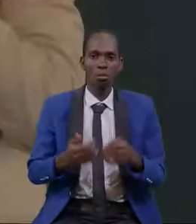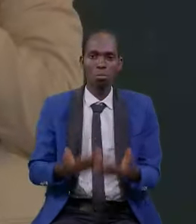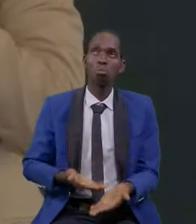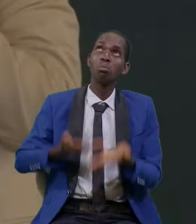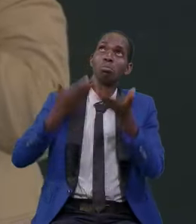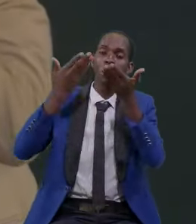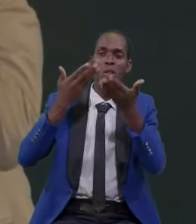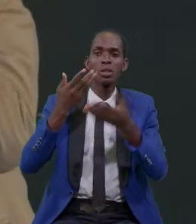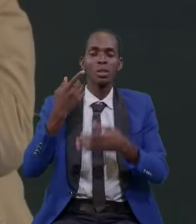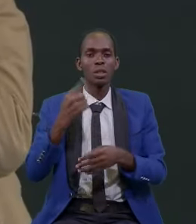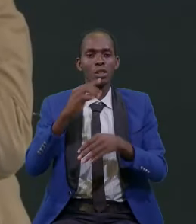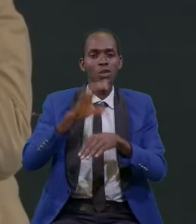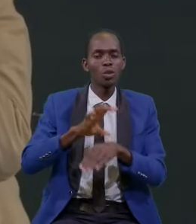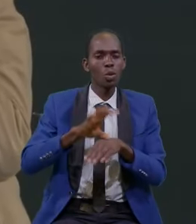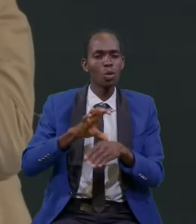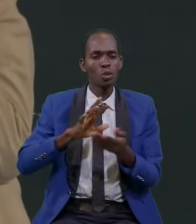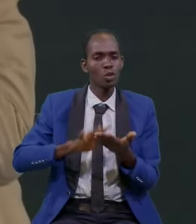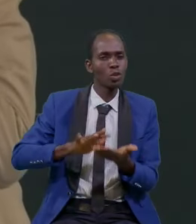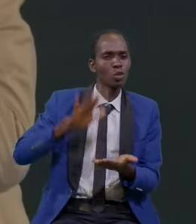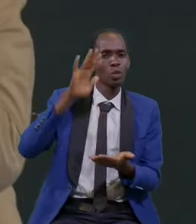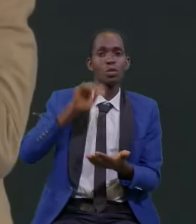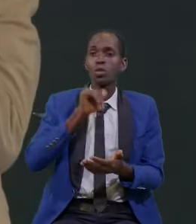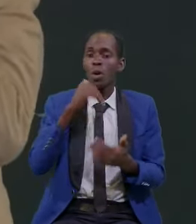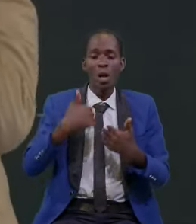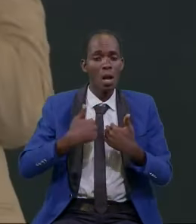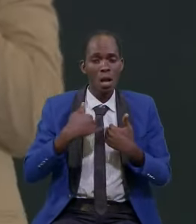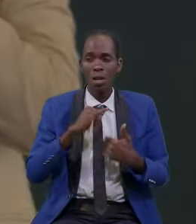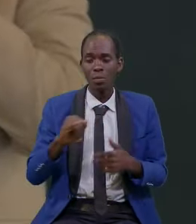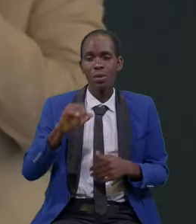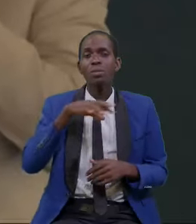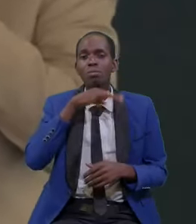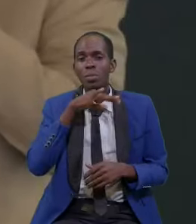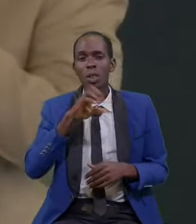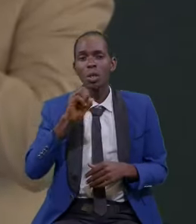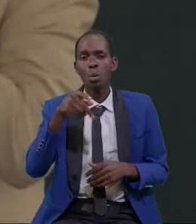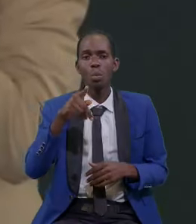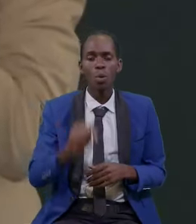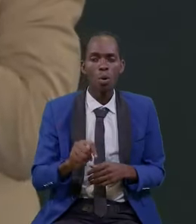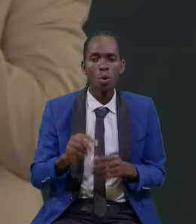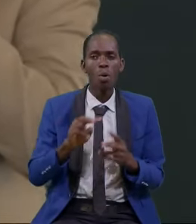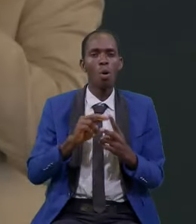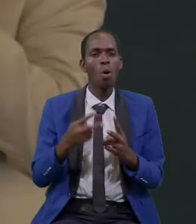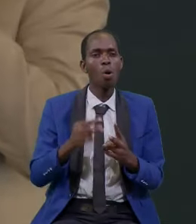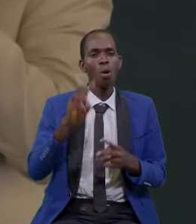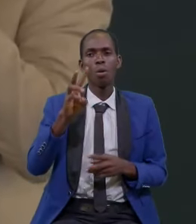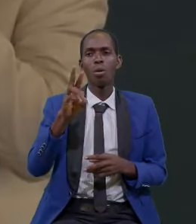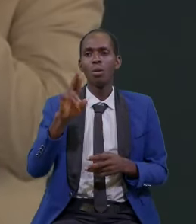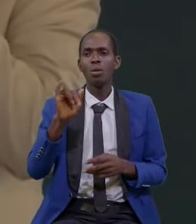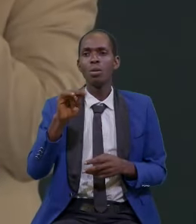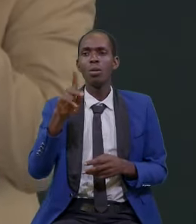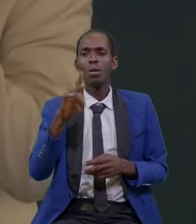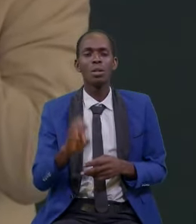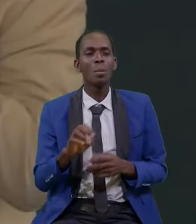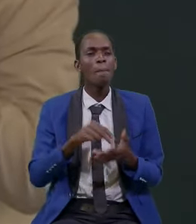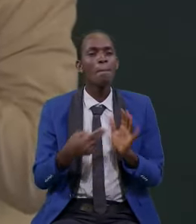glorious, not having spot, not having wrinkle. Wrinkle is the sign of the